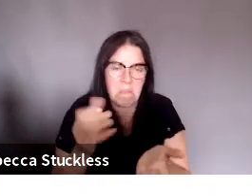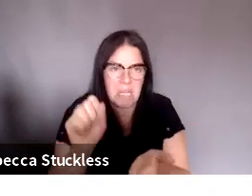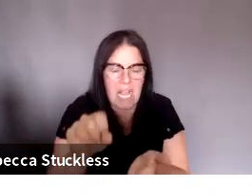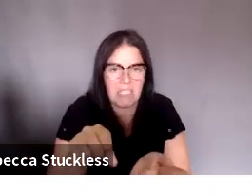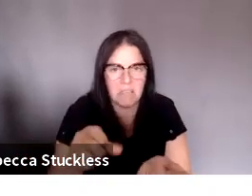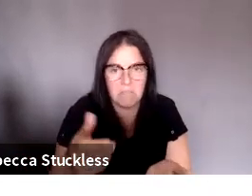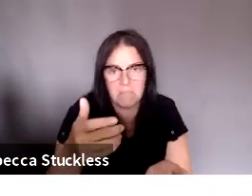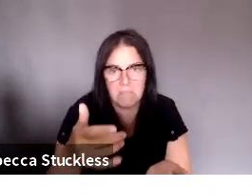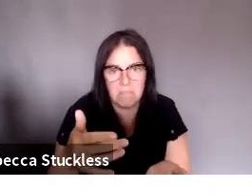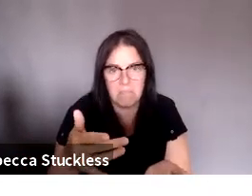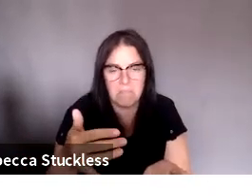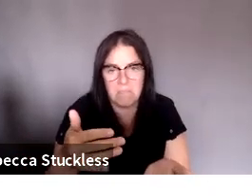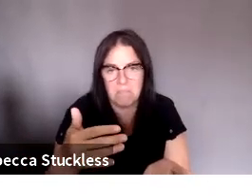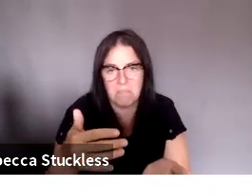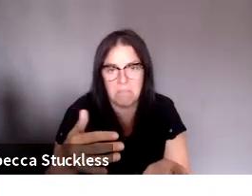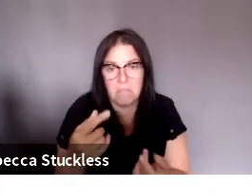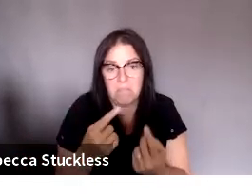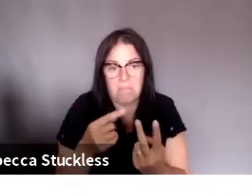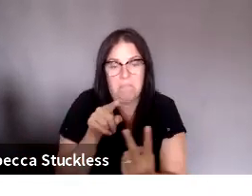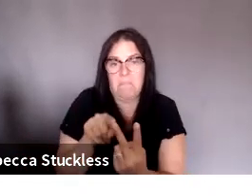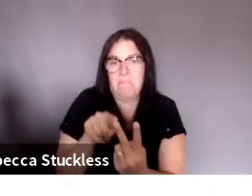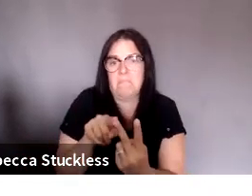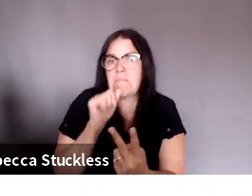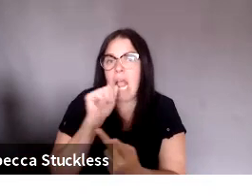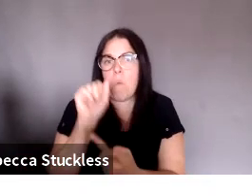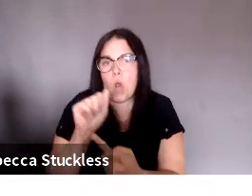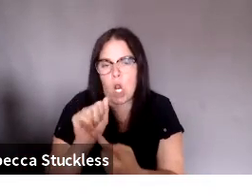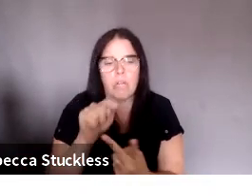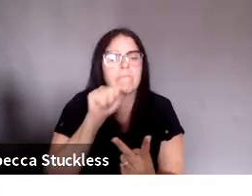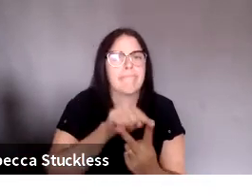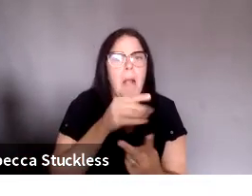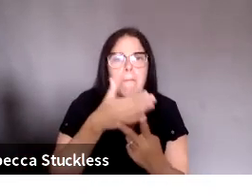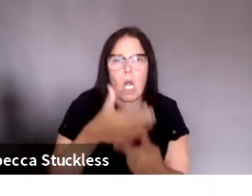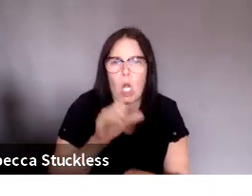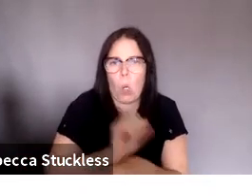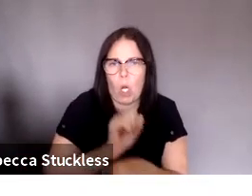spouses who don't work and who rely on the income of their partner, or